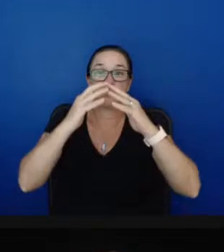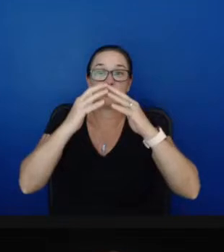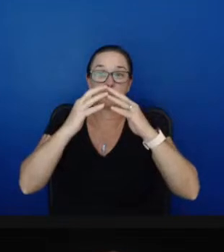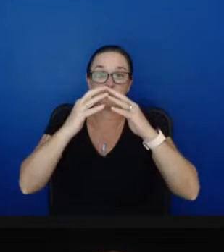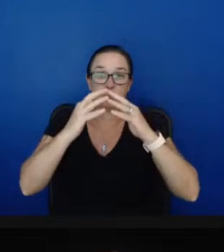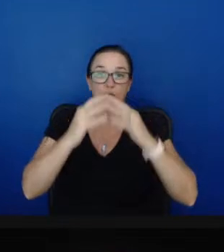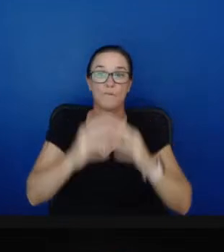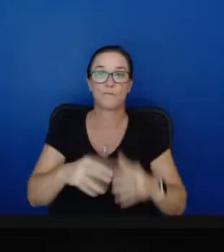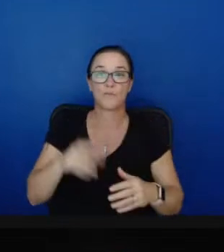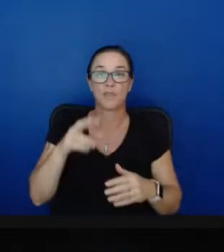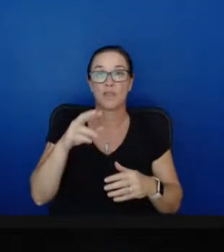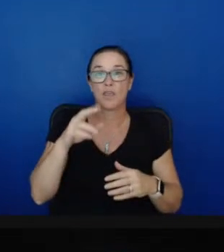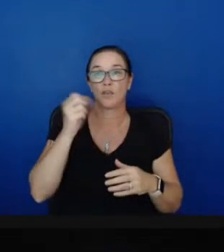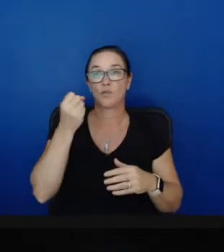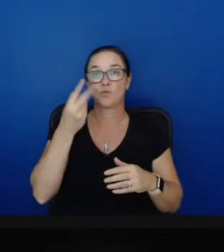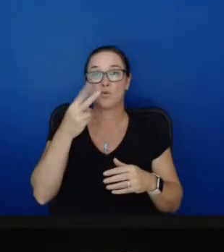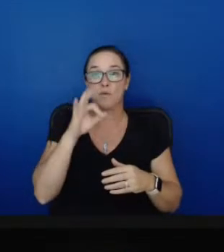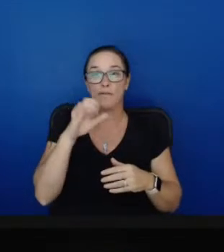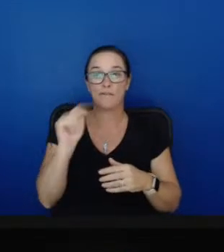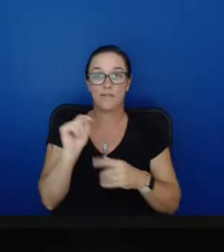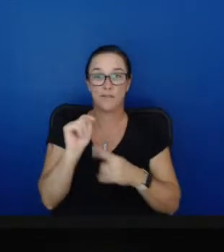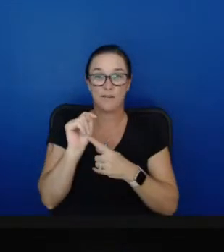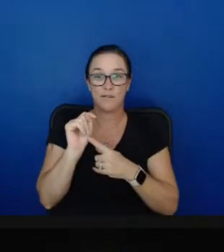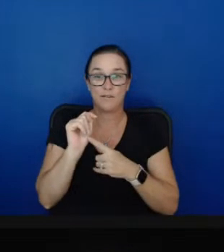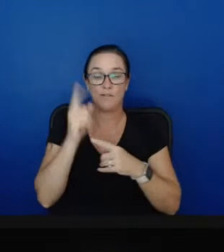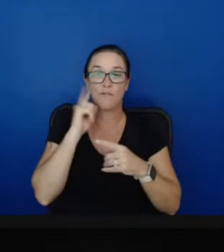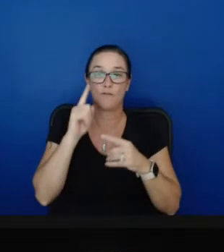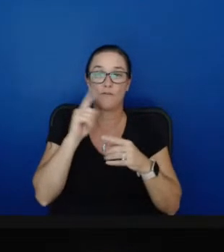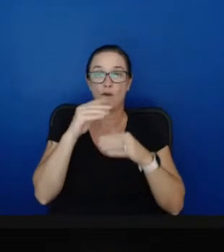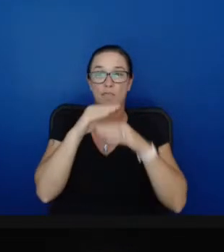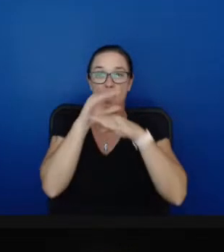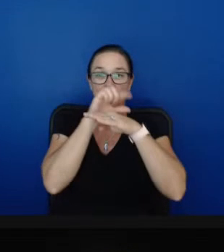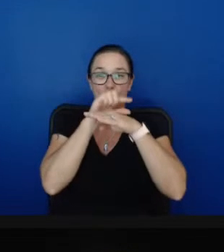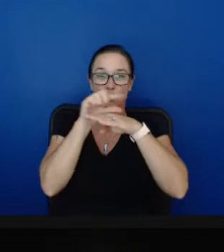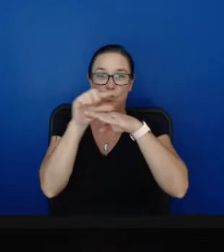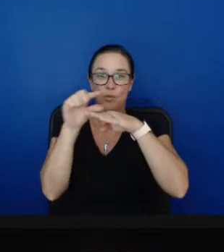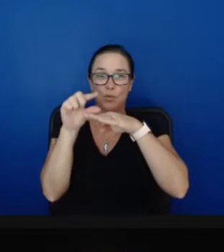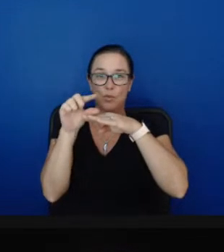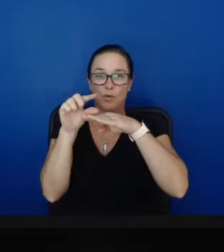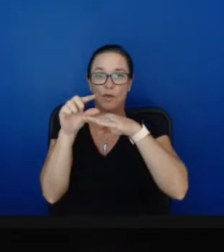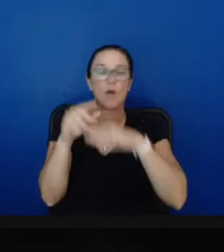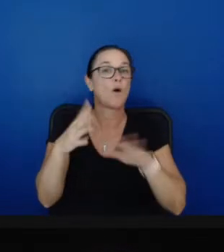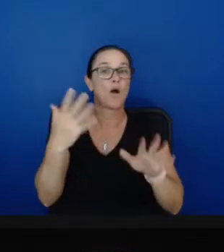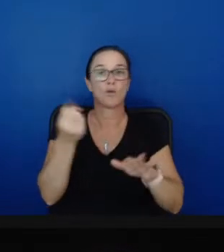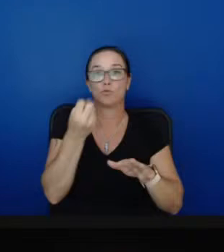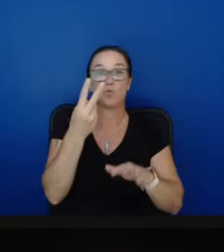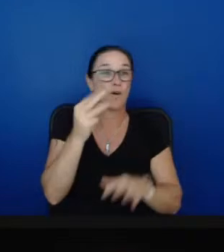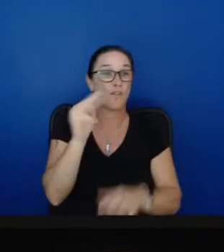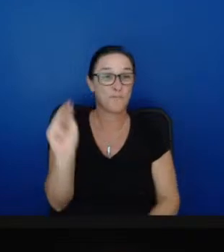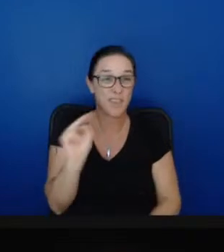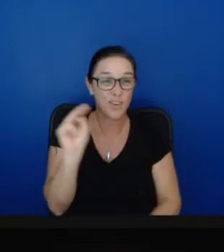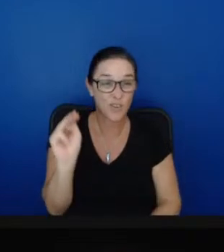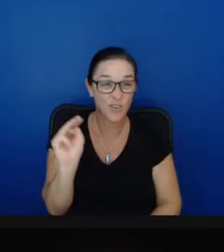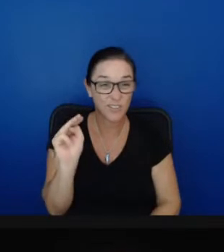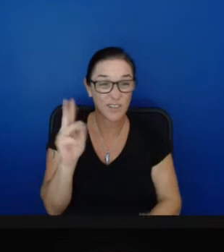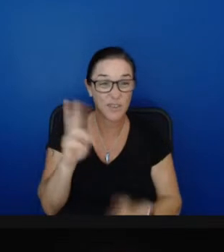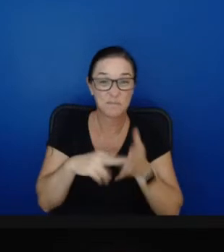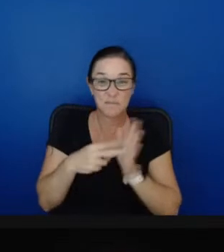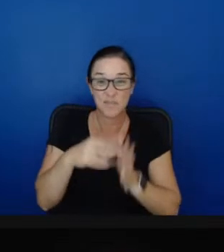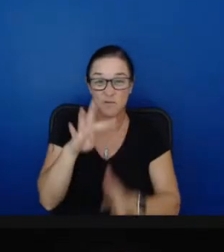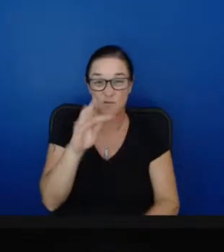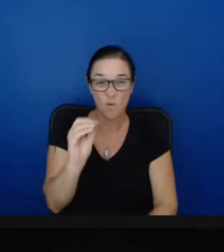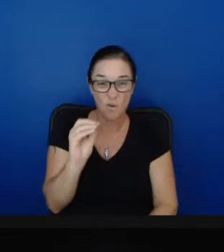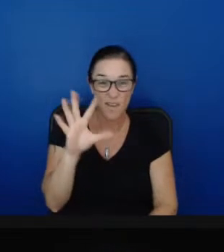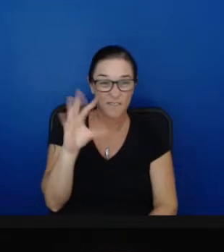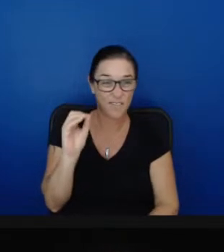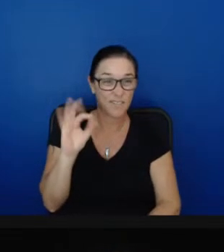structures, or that upper crust. Oh, I'm sorry, not 12 feet, 12 meters tall. So you're looking at what, 40, 50 feet tall there,